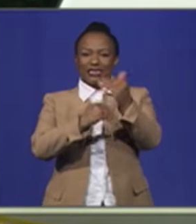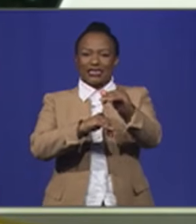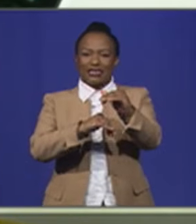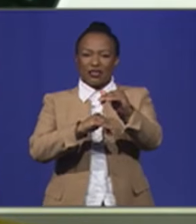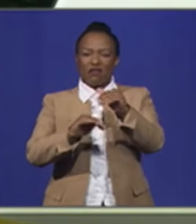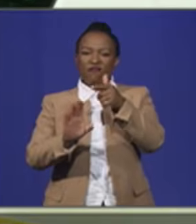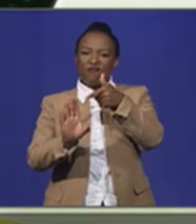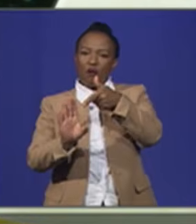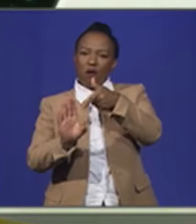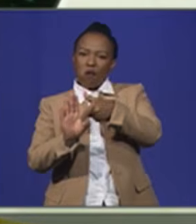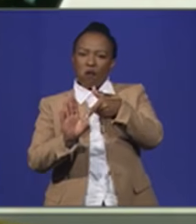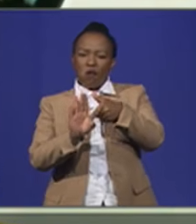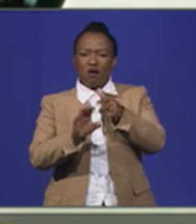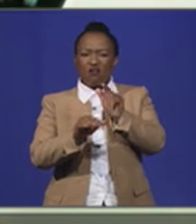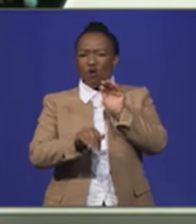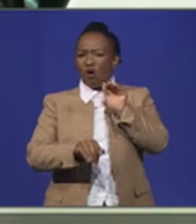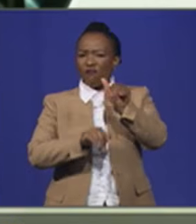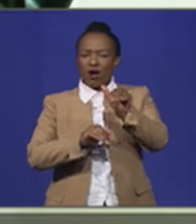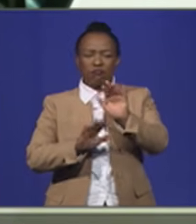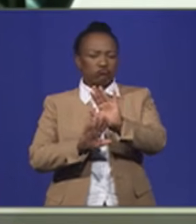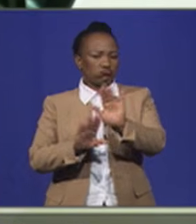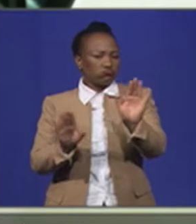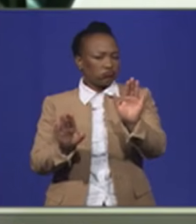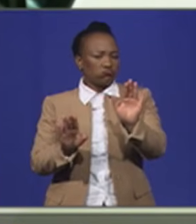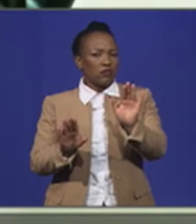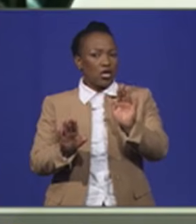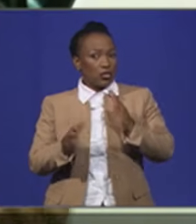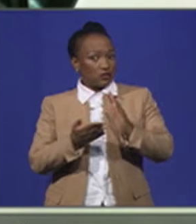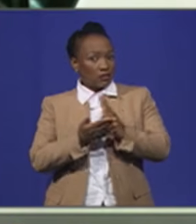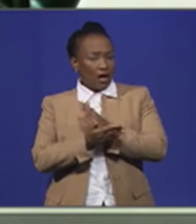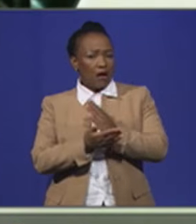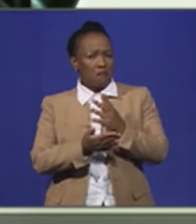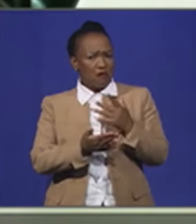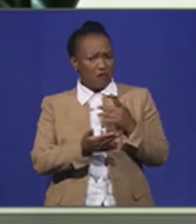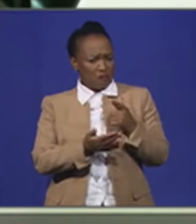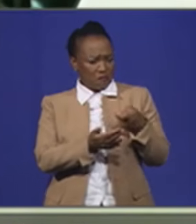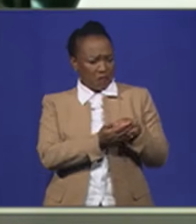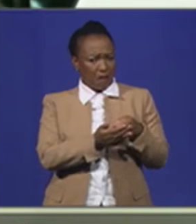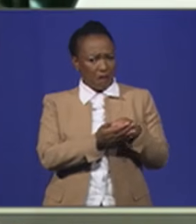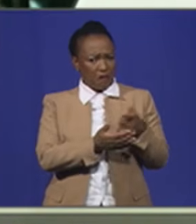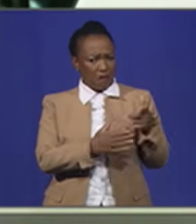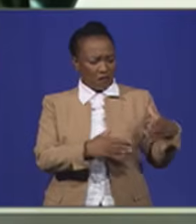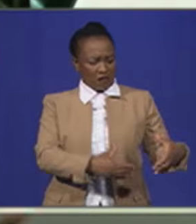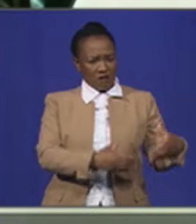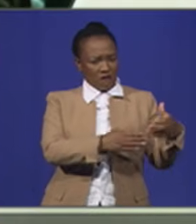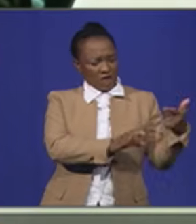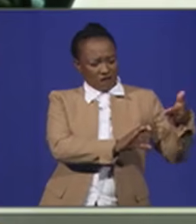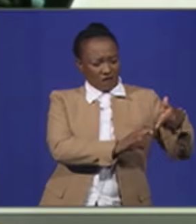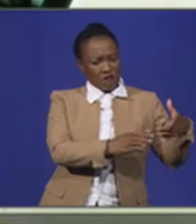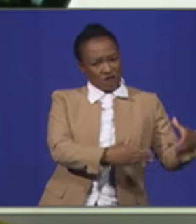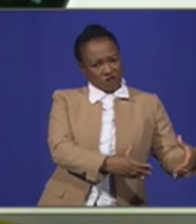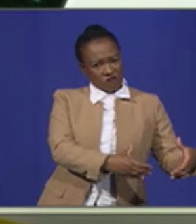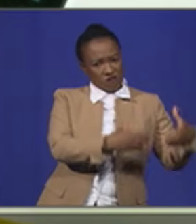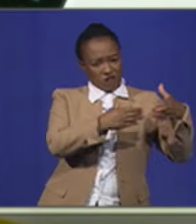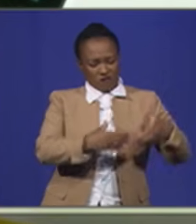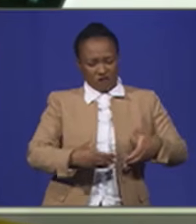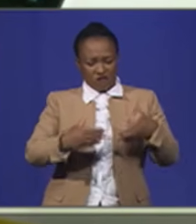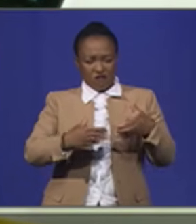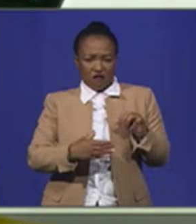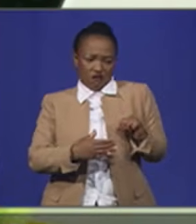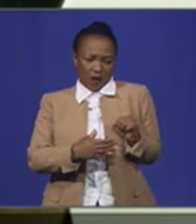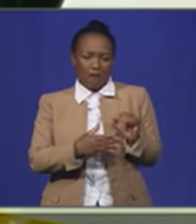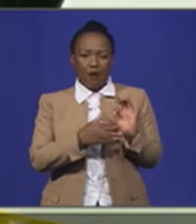sa lookwane ka lebaka la gore go na le bao ba e leng gore ba ikemisetsa go reka go ka ba ko gae go ka dirisa mo nakong ha nako ntse e tsamaya